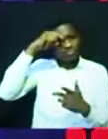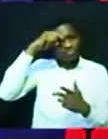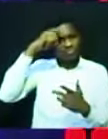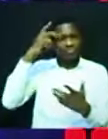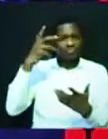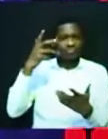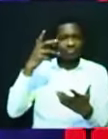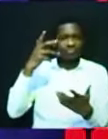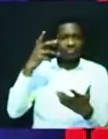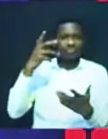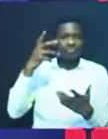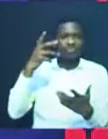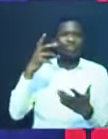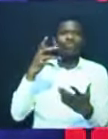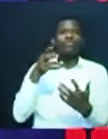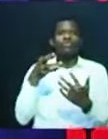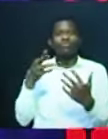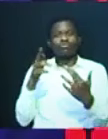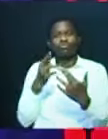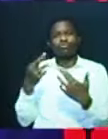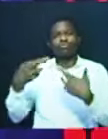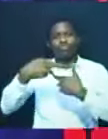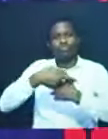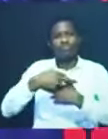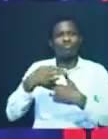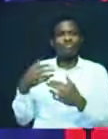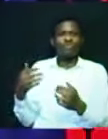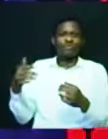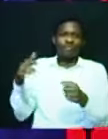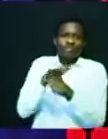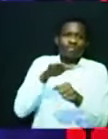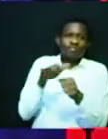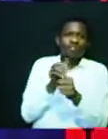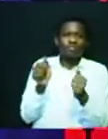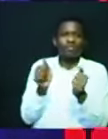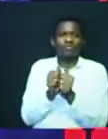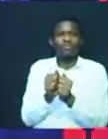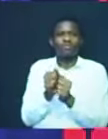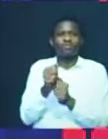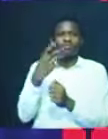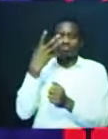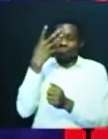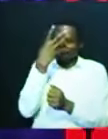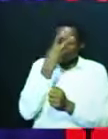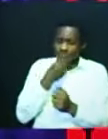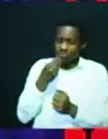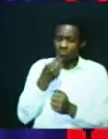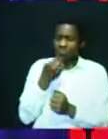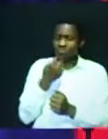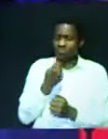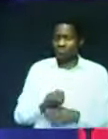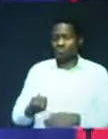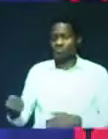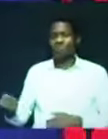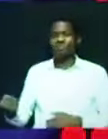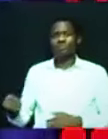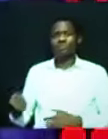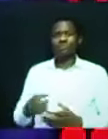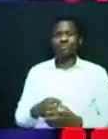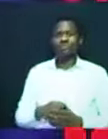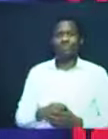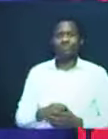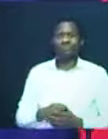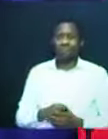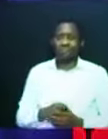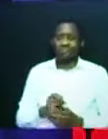wana nimdia so de ahodie ni abodinye afefedie nyina ehye pia no mu mama. Now verse